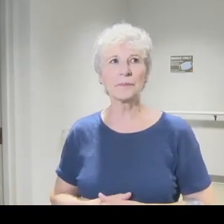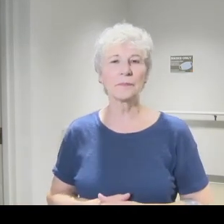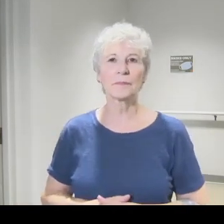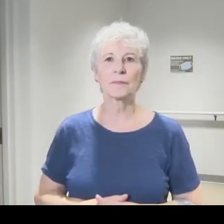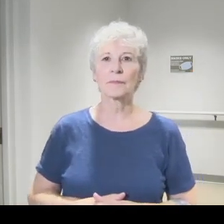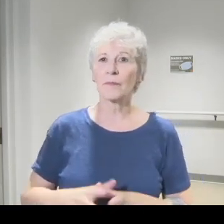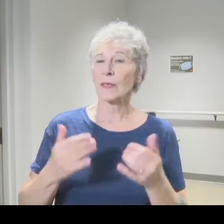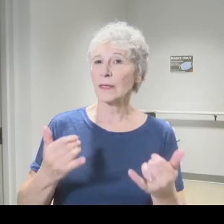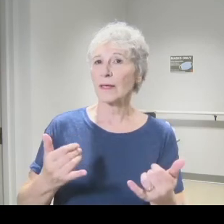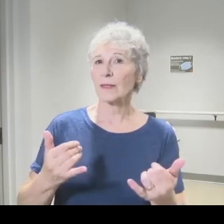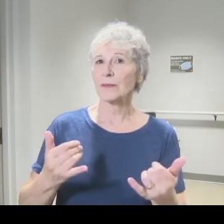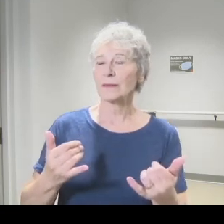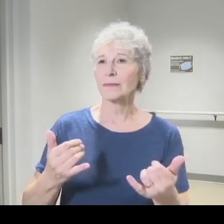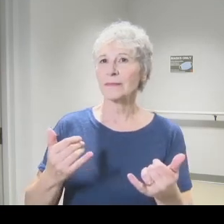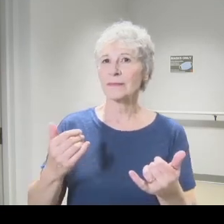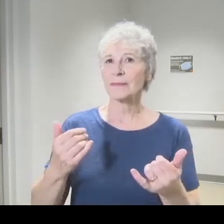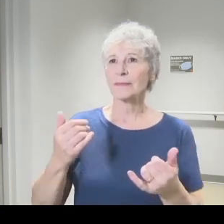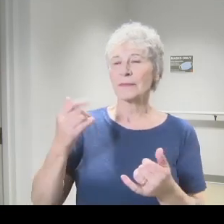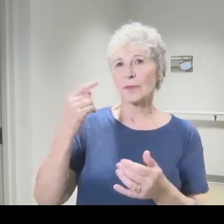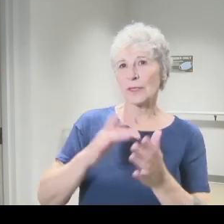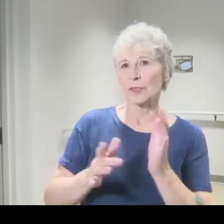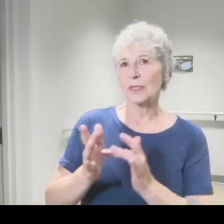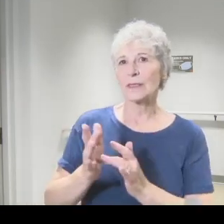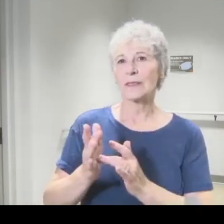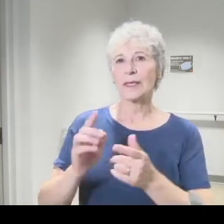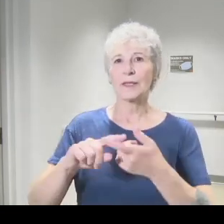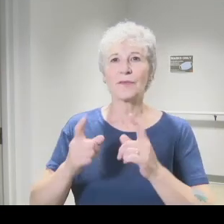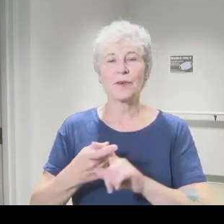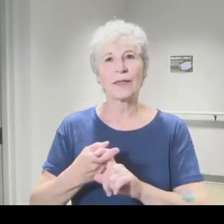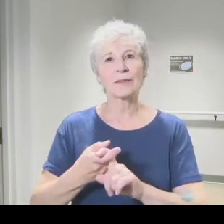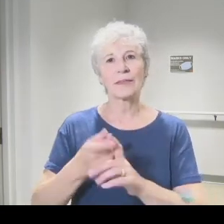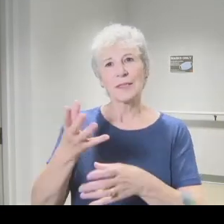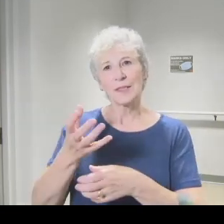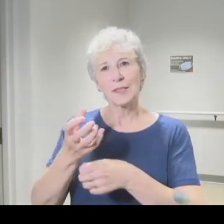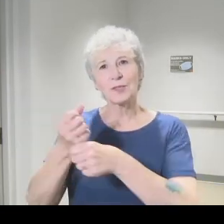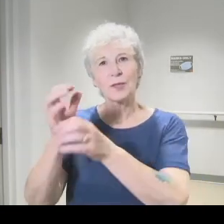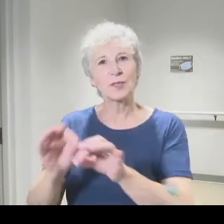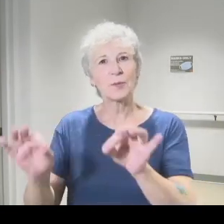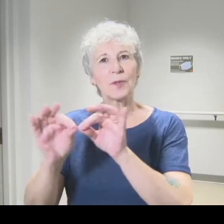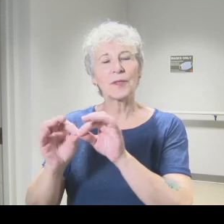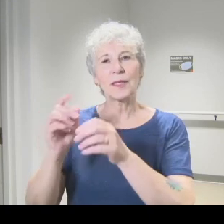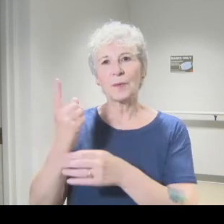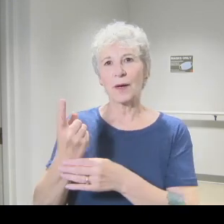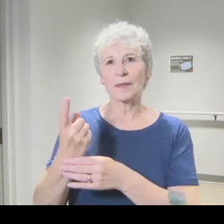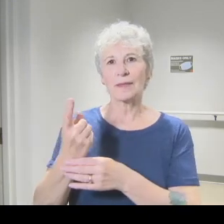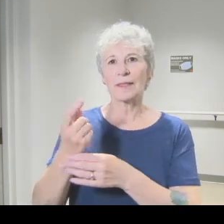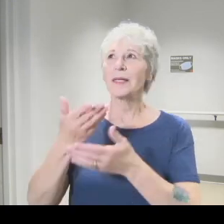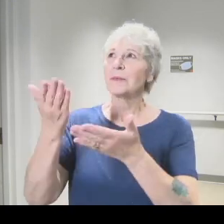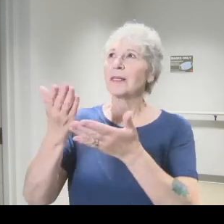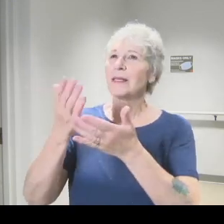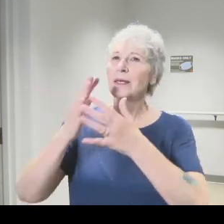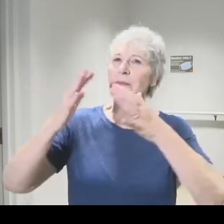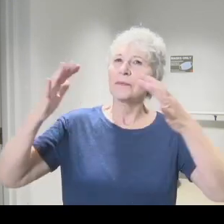more. And now unto Jesus, that friend, that trustworthy one, be all glory and majesty and